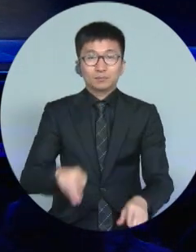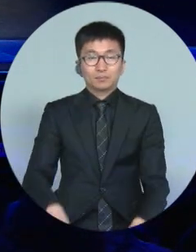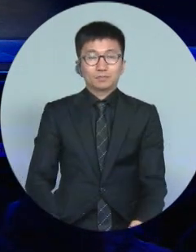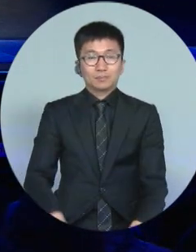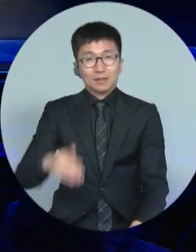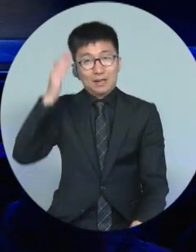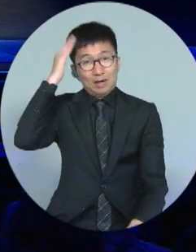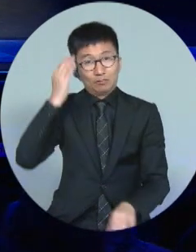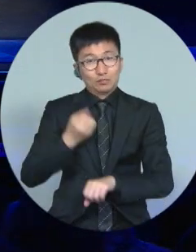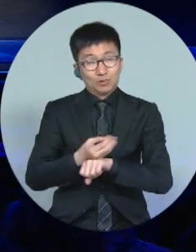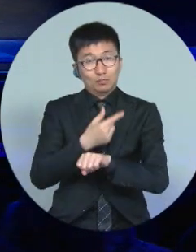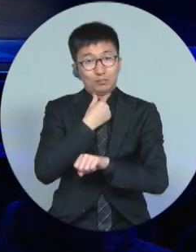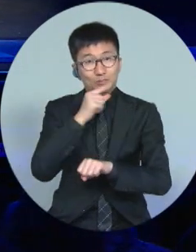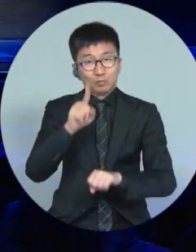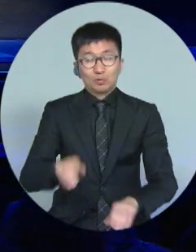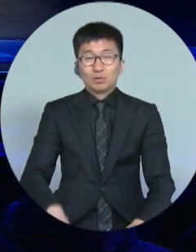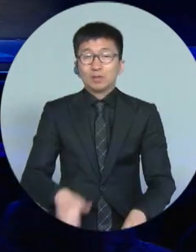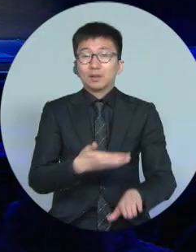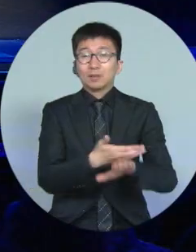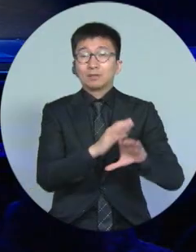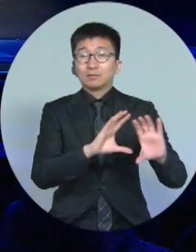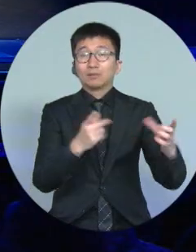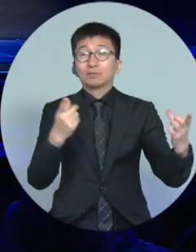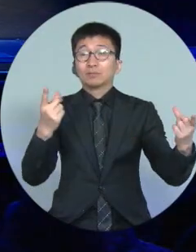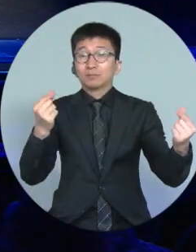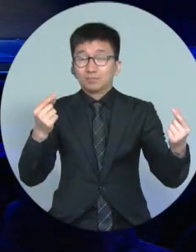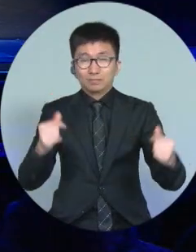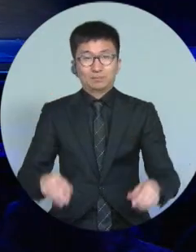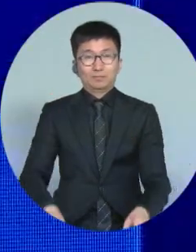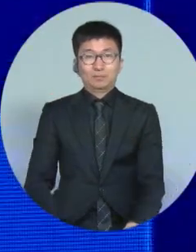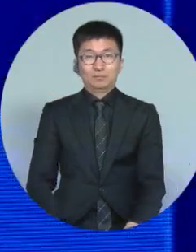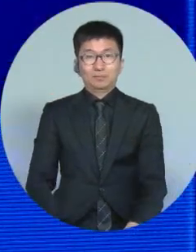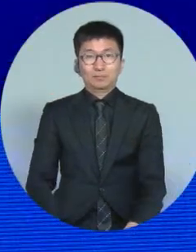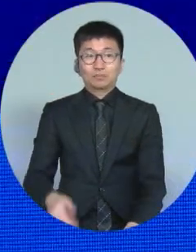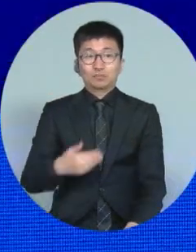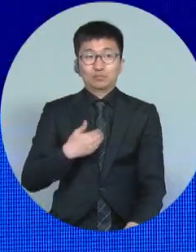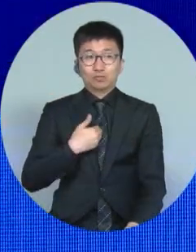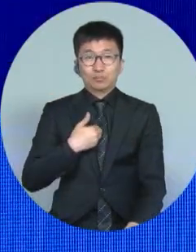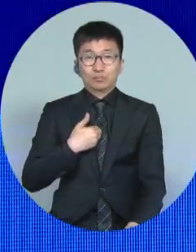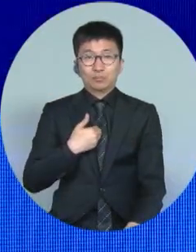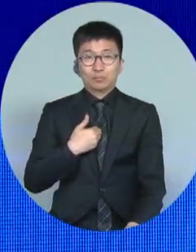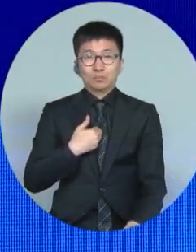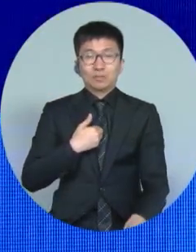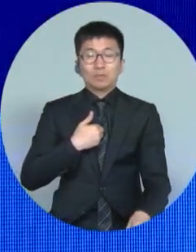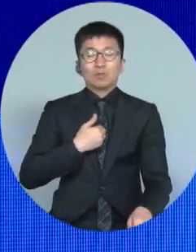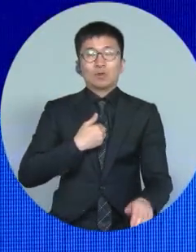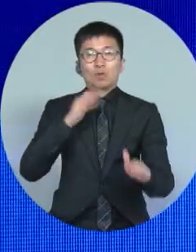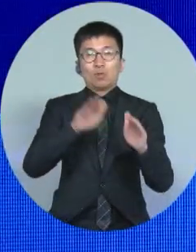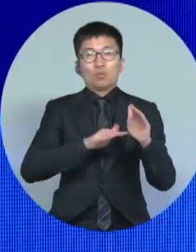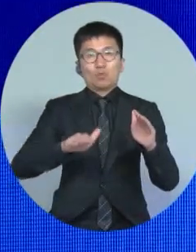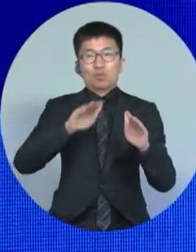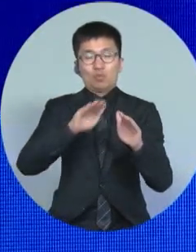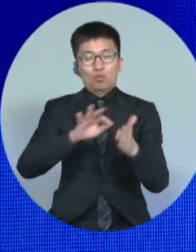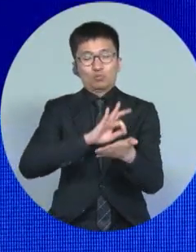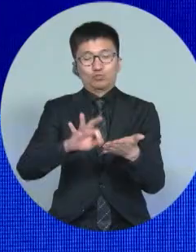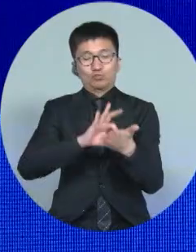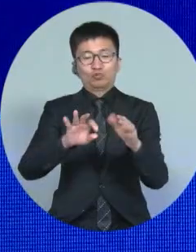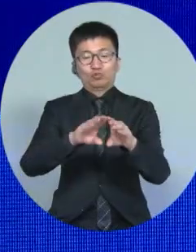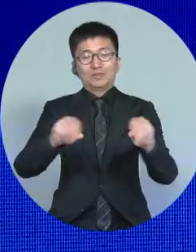countries, is that we need to revive the commons. The commons are what are owned by all of